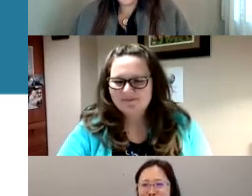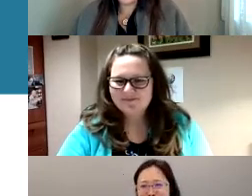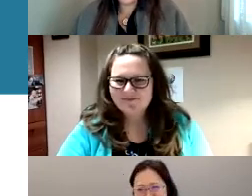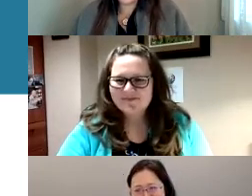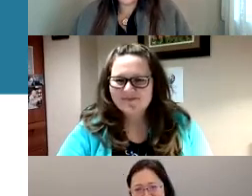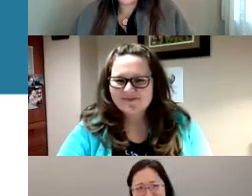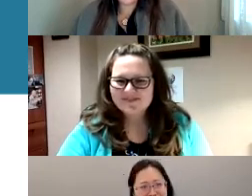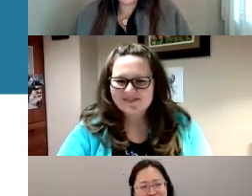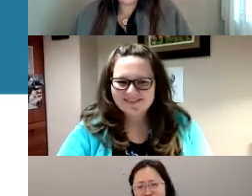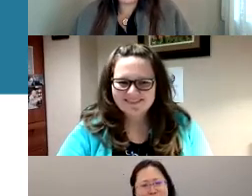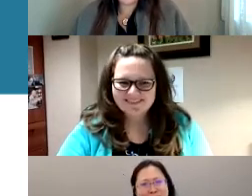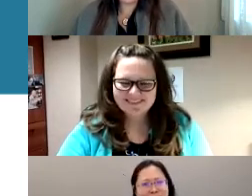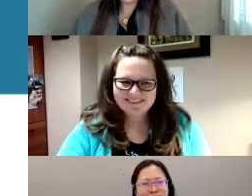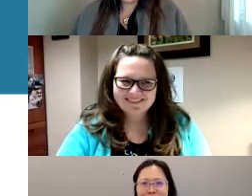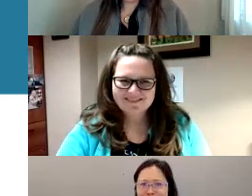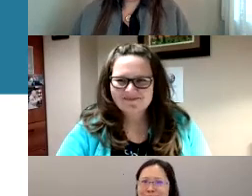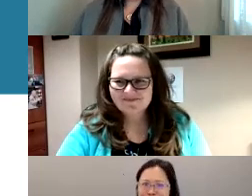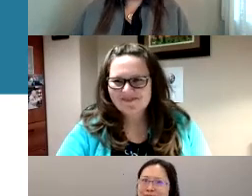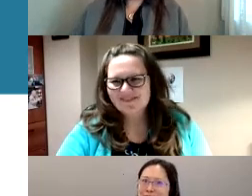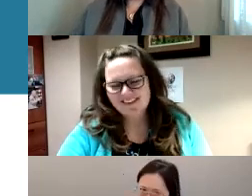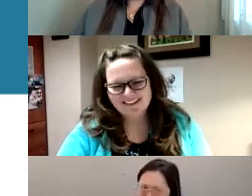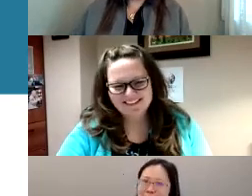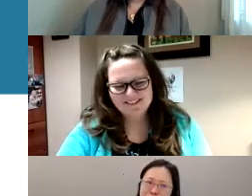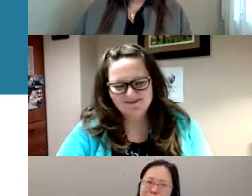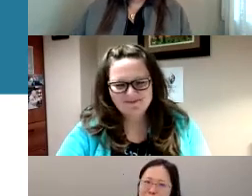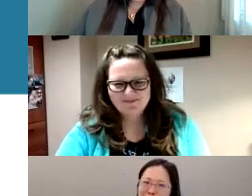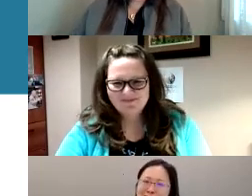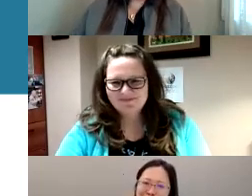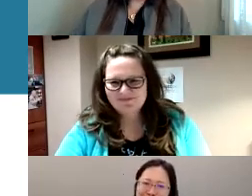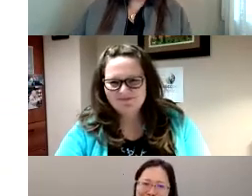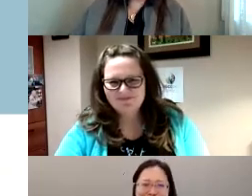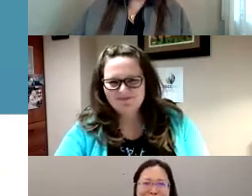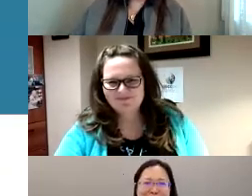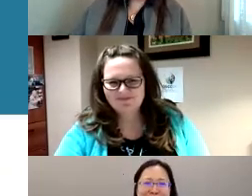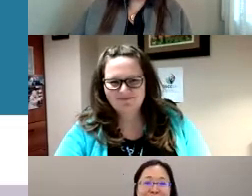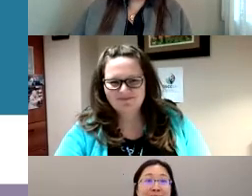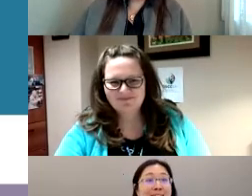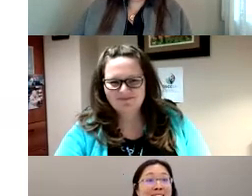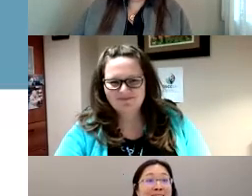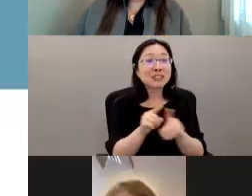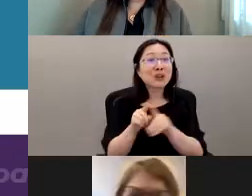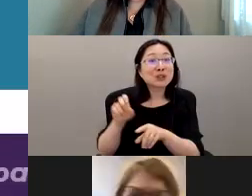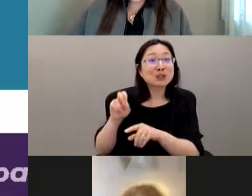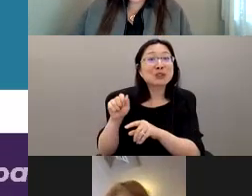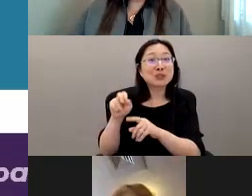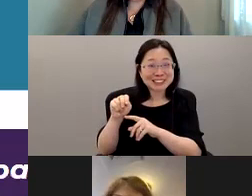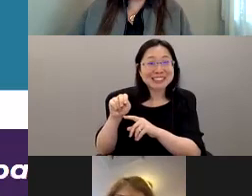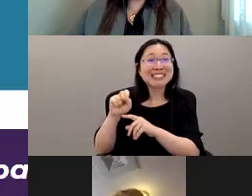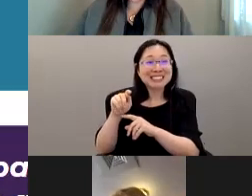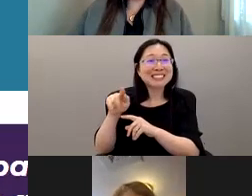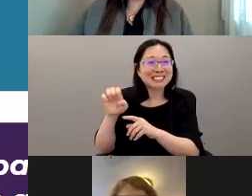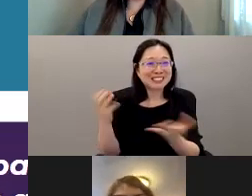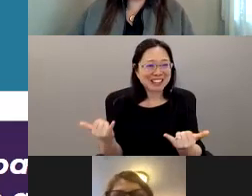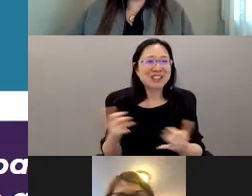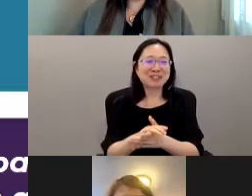was so well deserved, and I truly mean that. Thank you again. And I see we have Susan Steele here, so I am happily